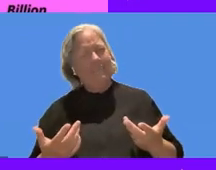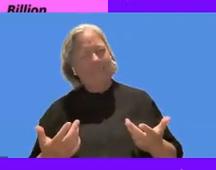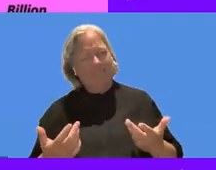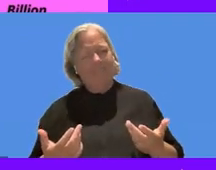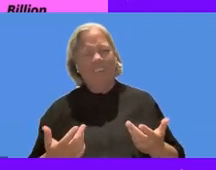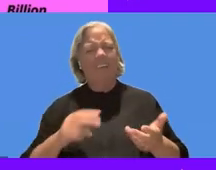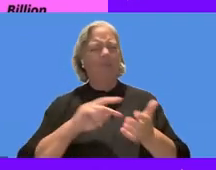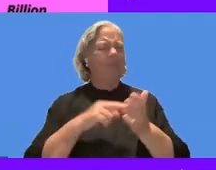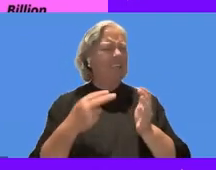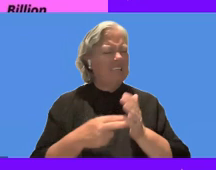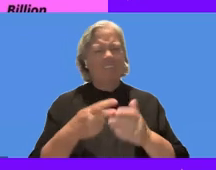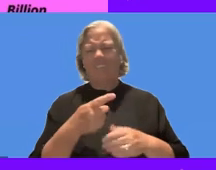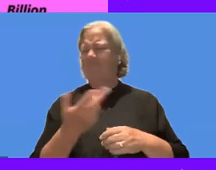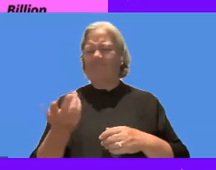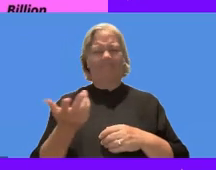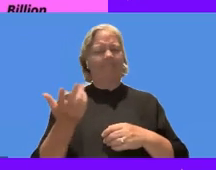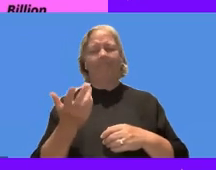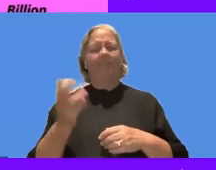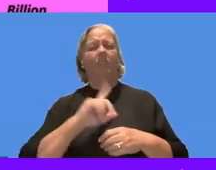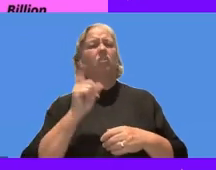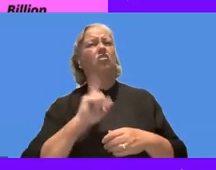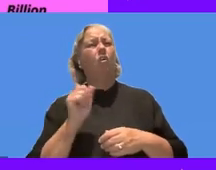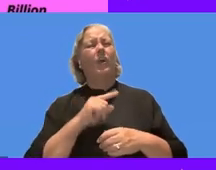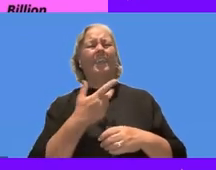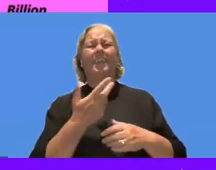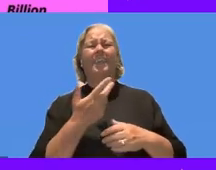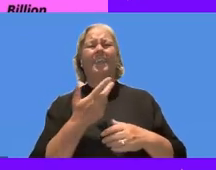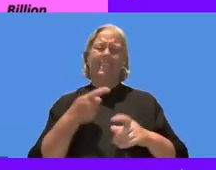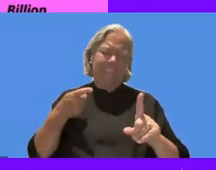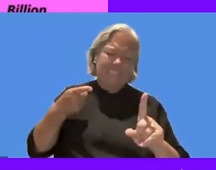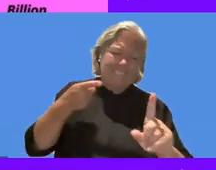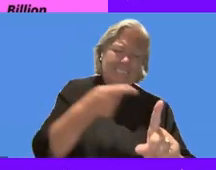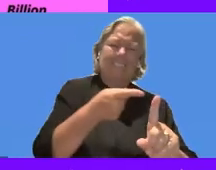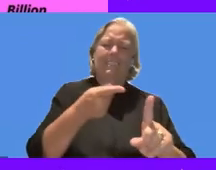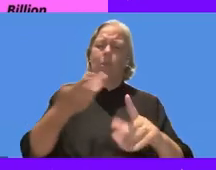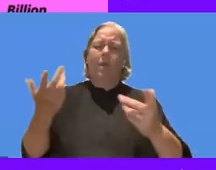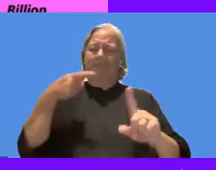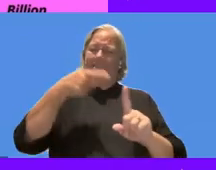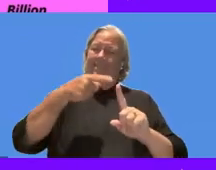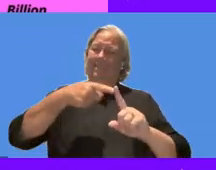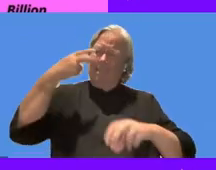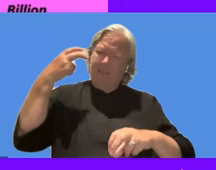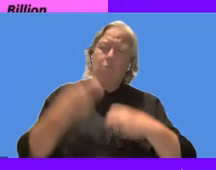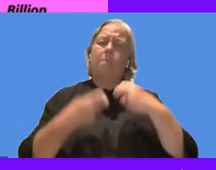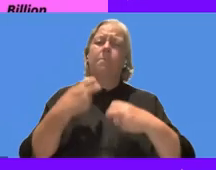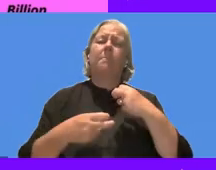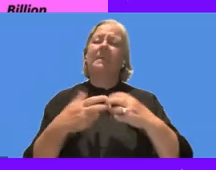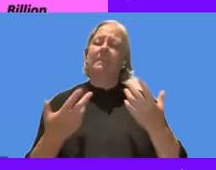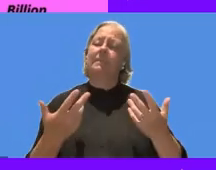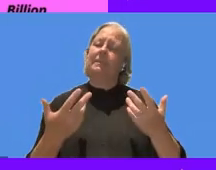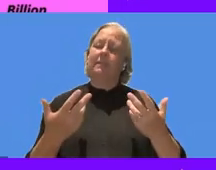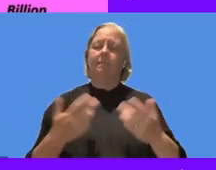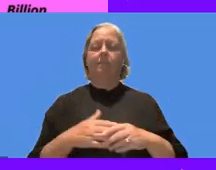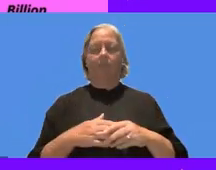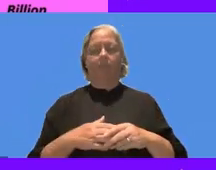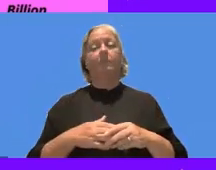extractive, or it doesn't feel like it's really getting to the heart of the issues that we know are really important. So building on your